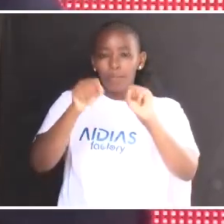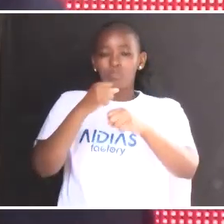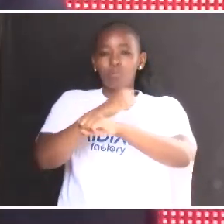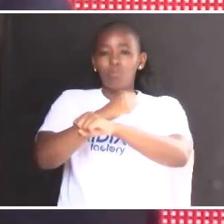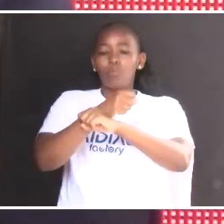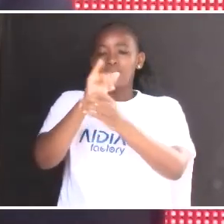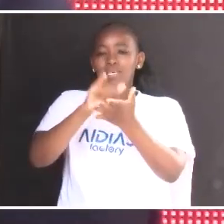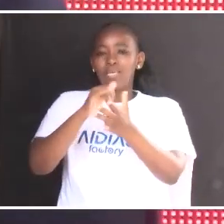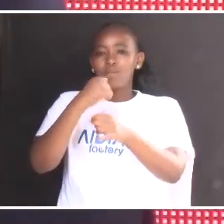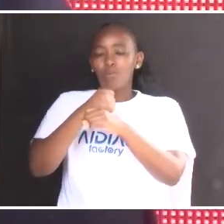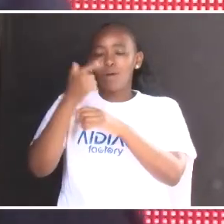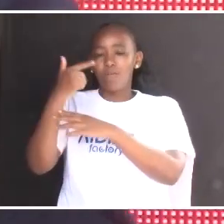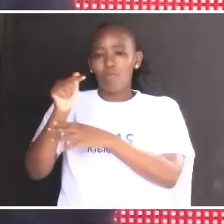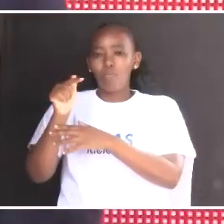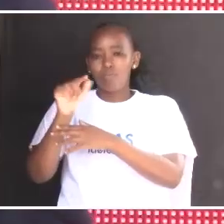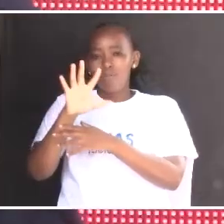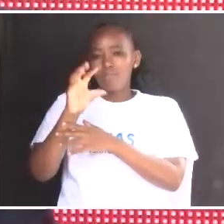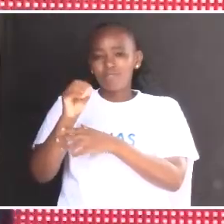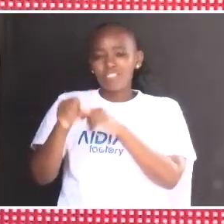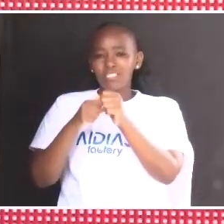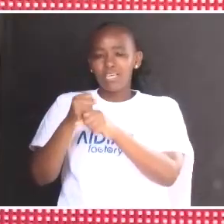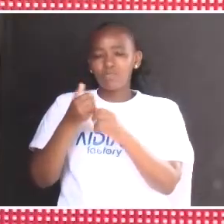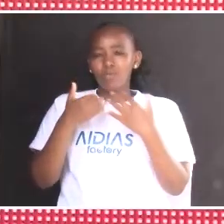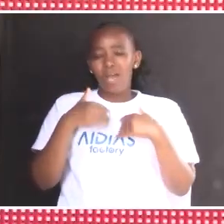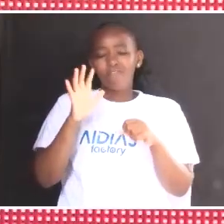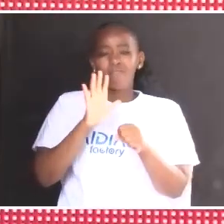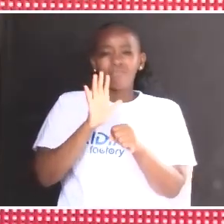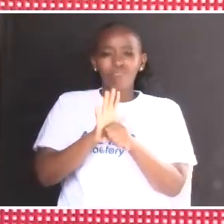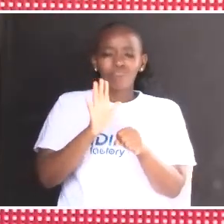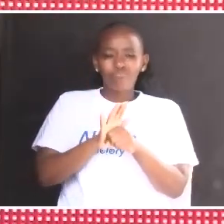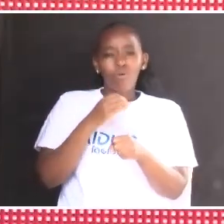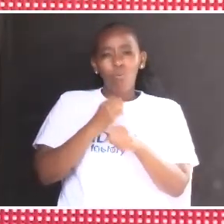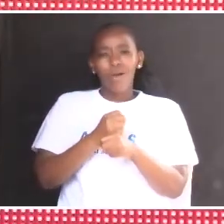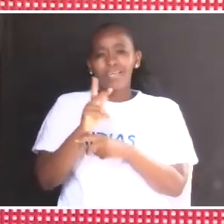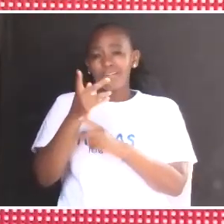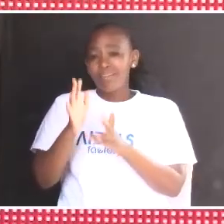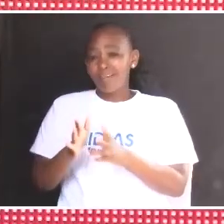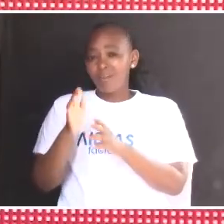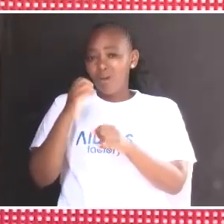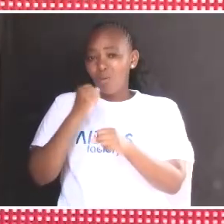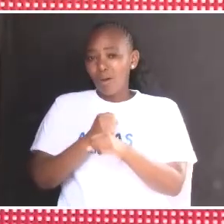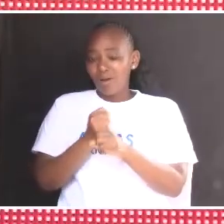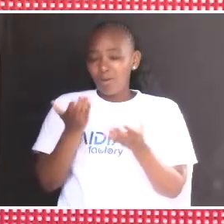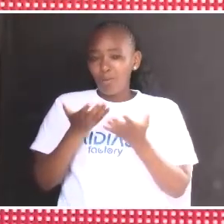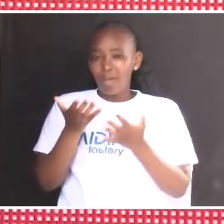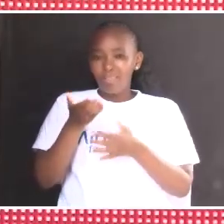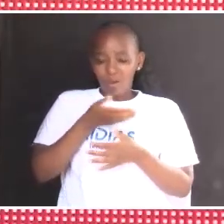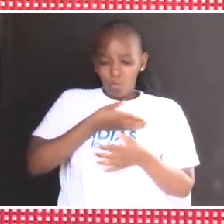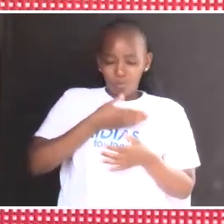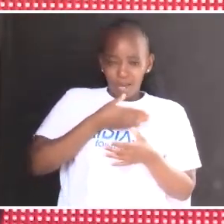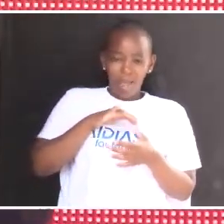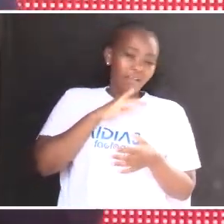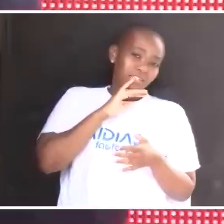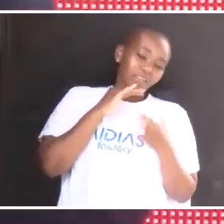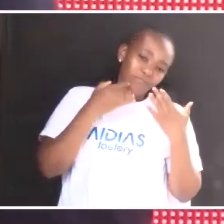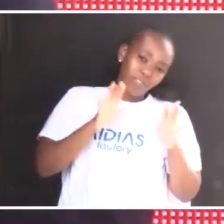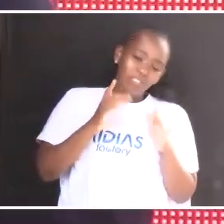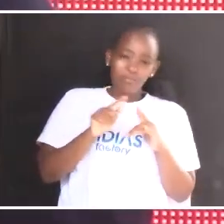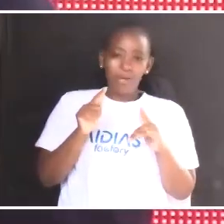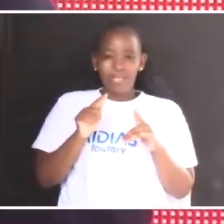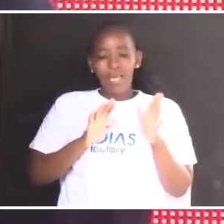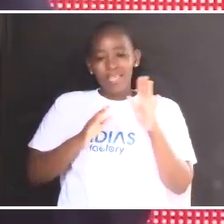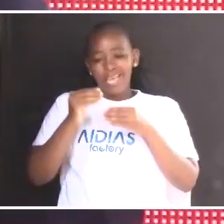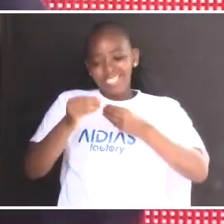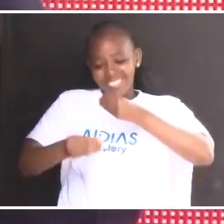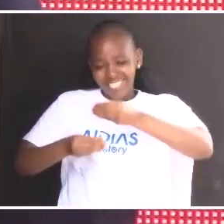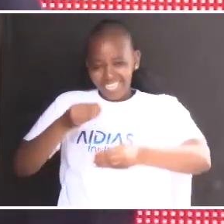protect that work for that 50 years. And we have a lot of Kenyan works where the authors or the right holders have died, but their